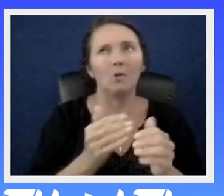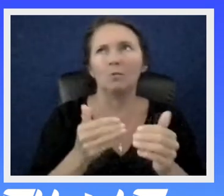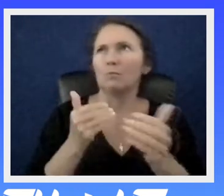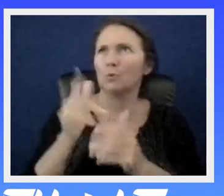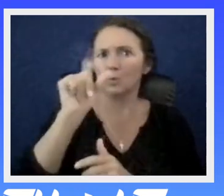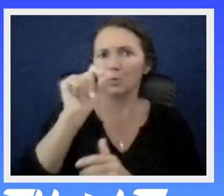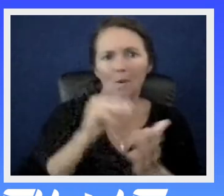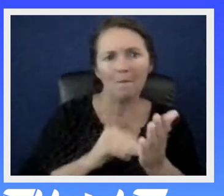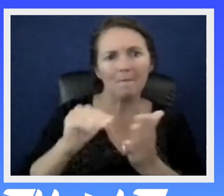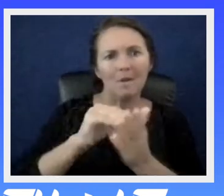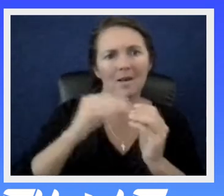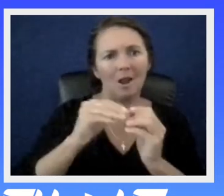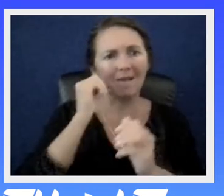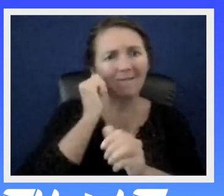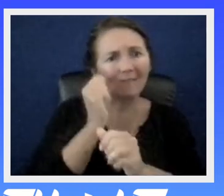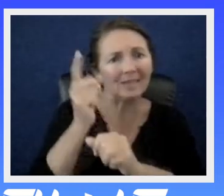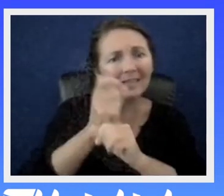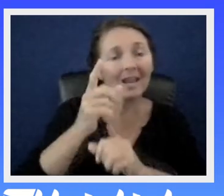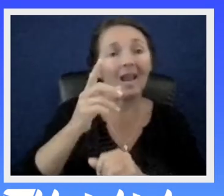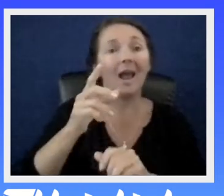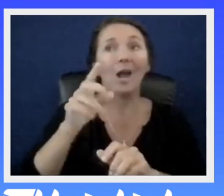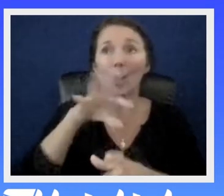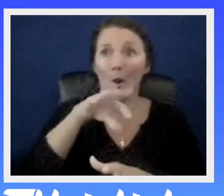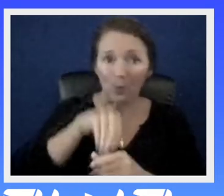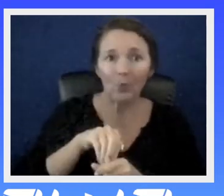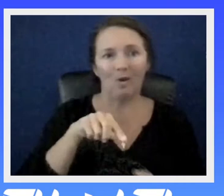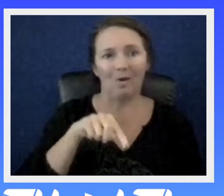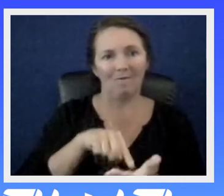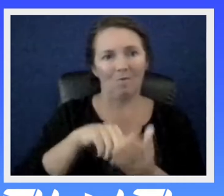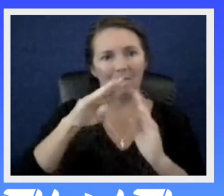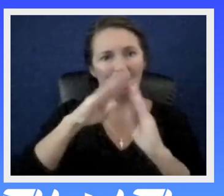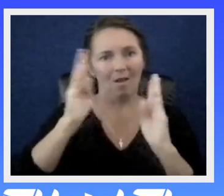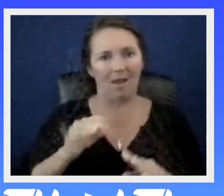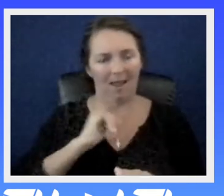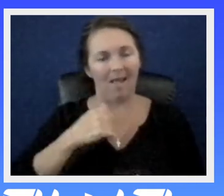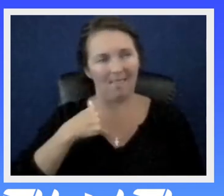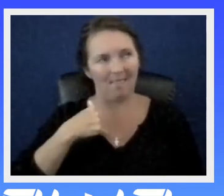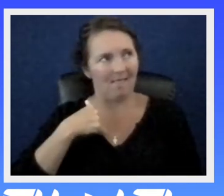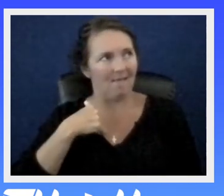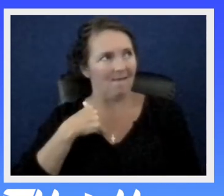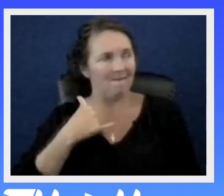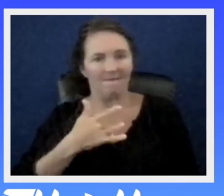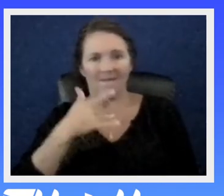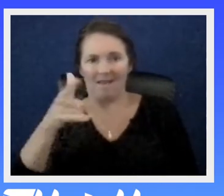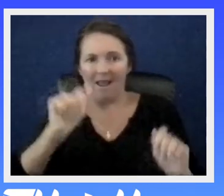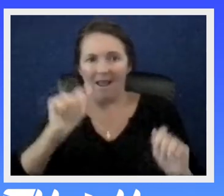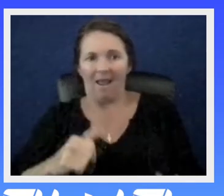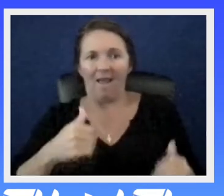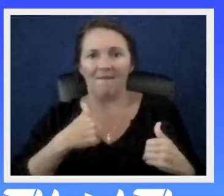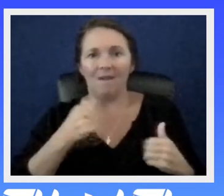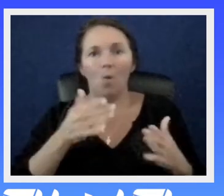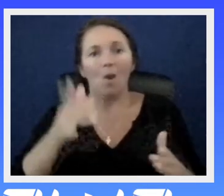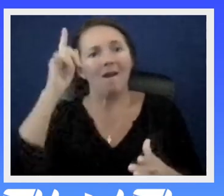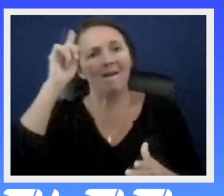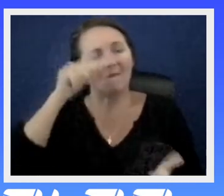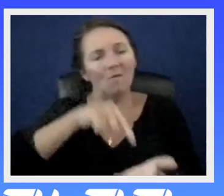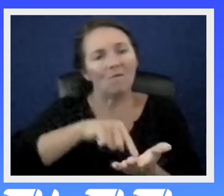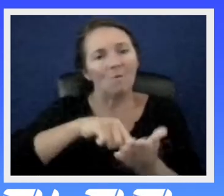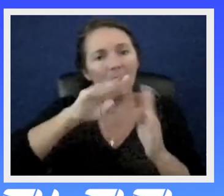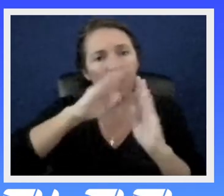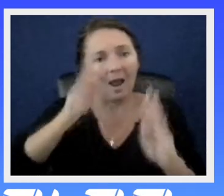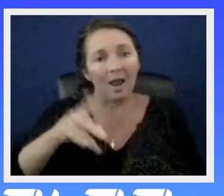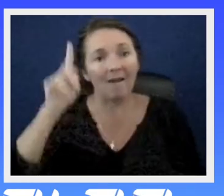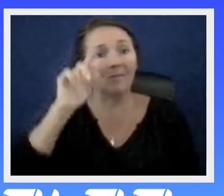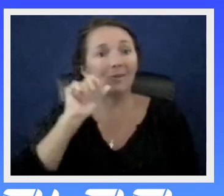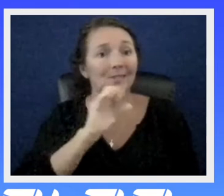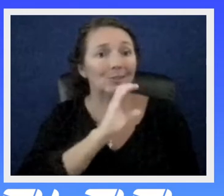year, including for affordable housing. And I do think there's a way to be more intentional about artist housing. We often are for seniors or veterans, but